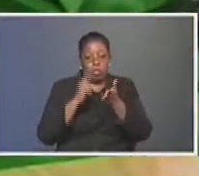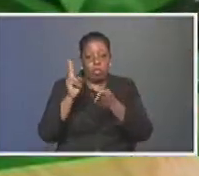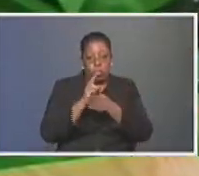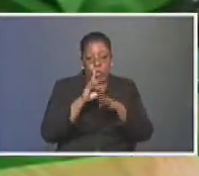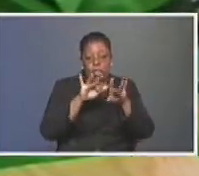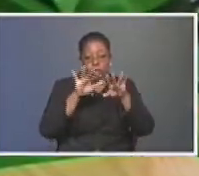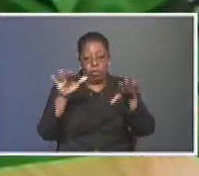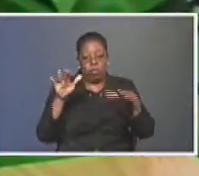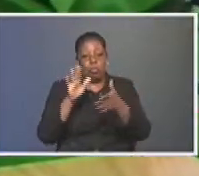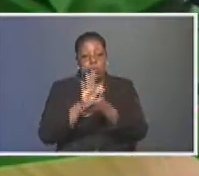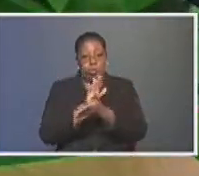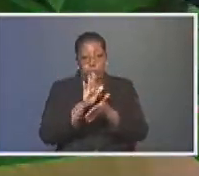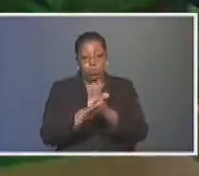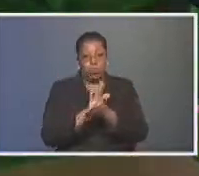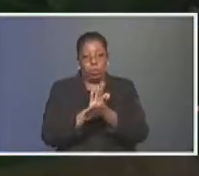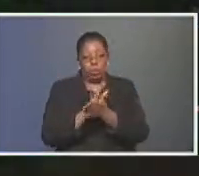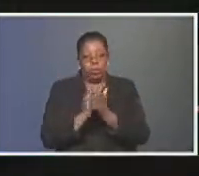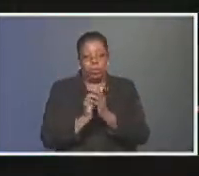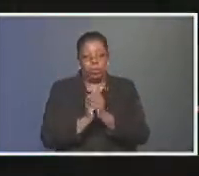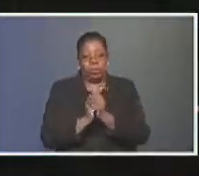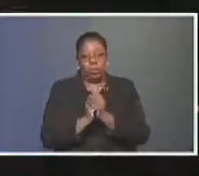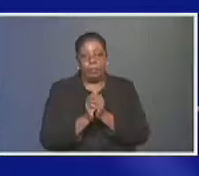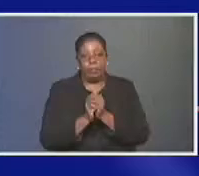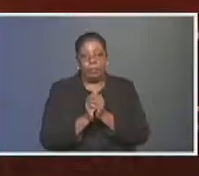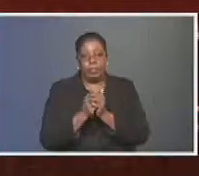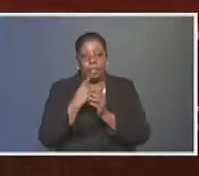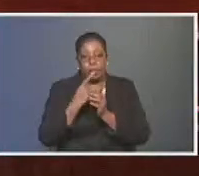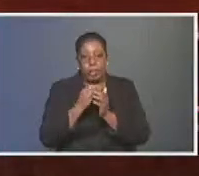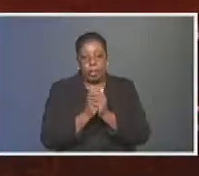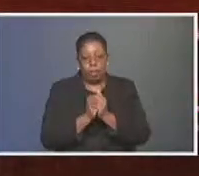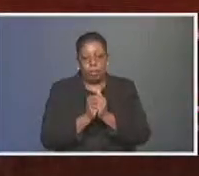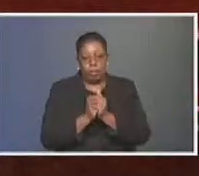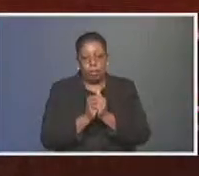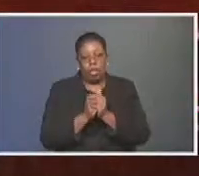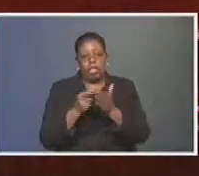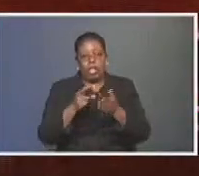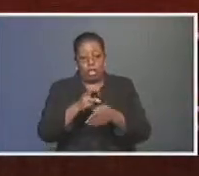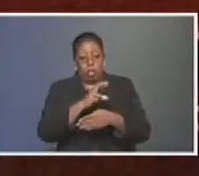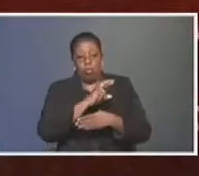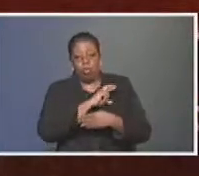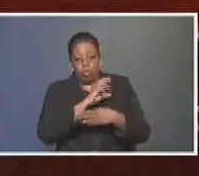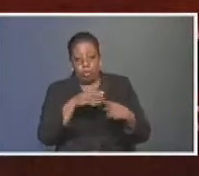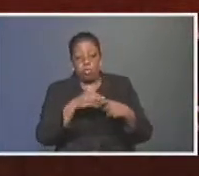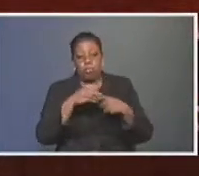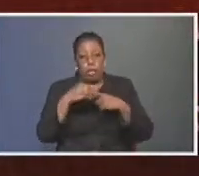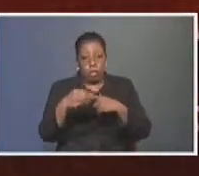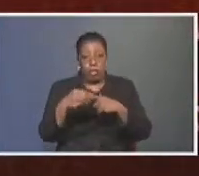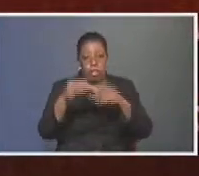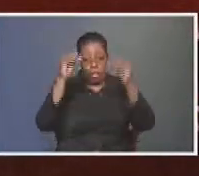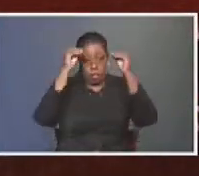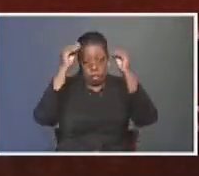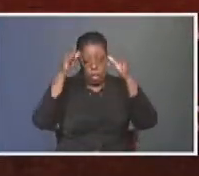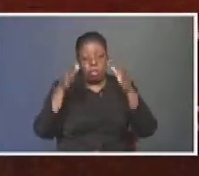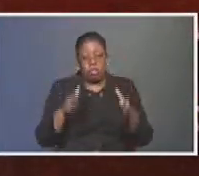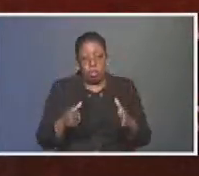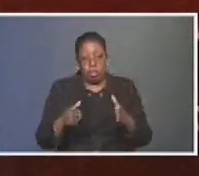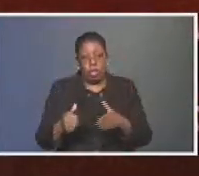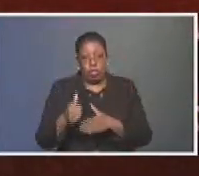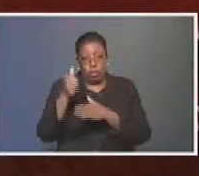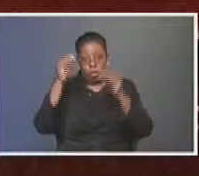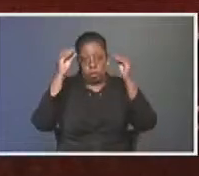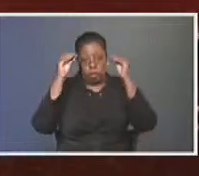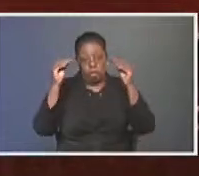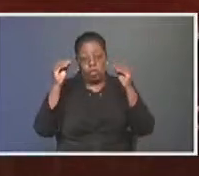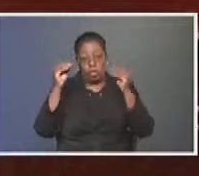school coupled with this. The strategic recruitment of specialized teachers and the revitalization of the